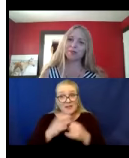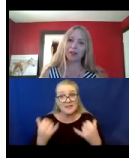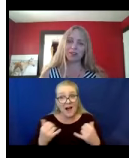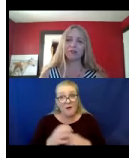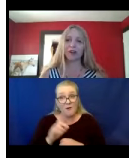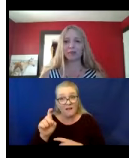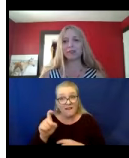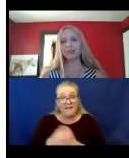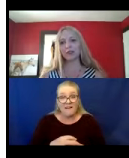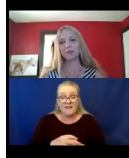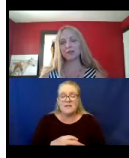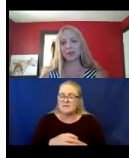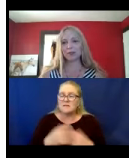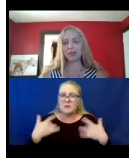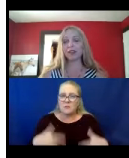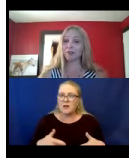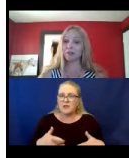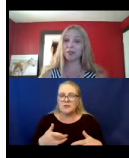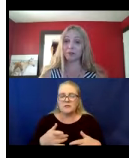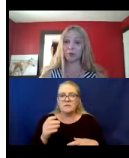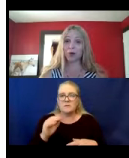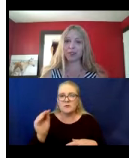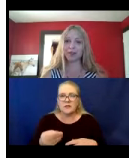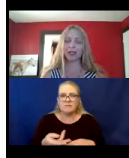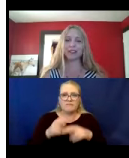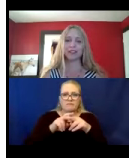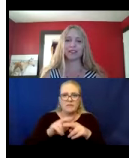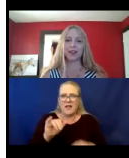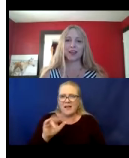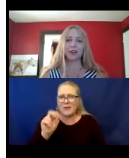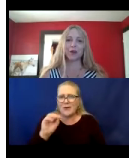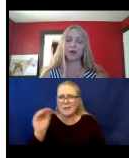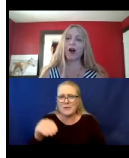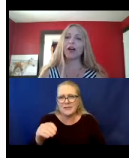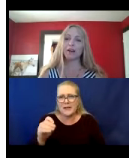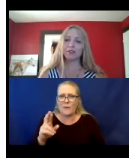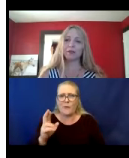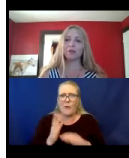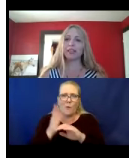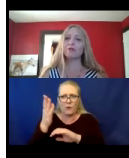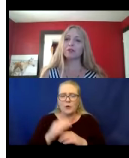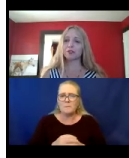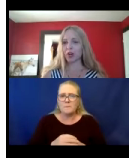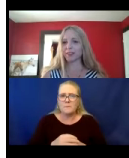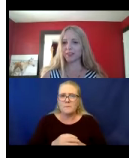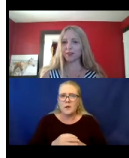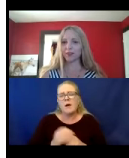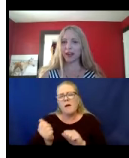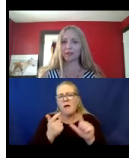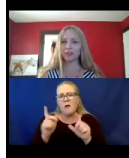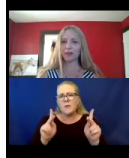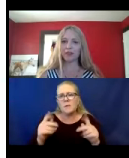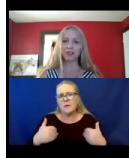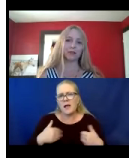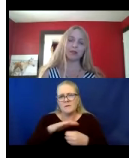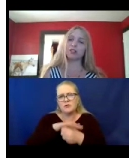rates of depression have gone up to like almost 30% or sometimes more in some cases. You know, we all have some level of stress in our